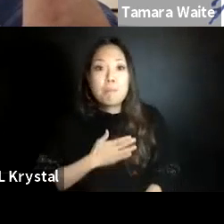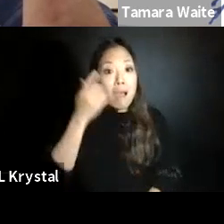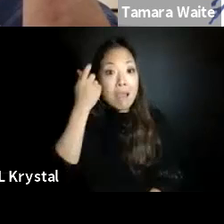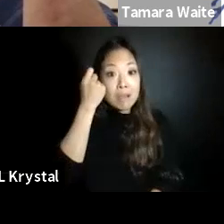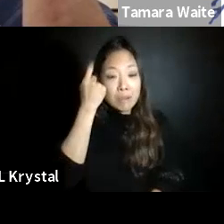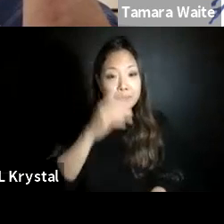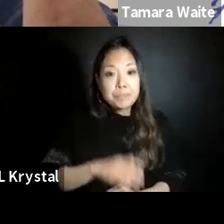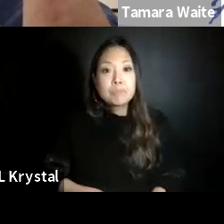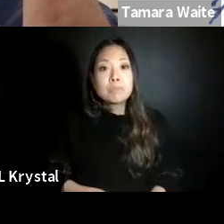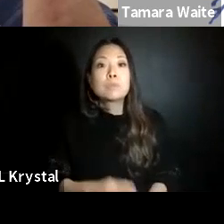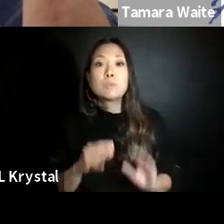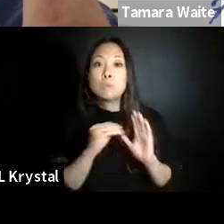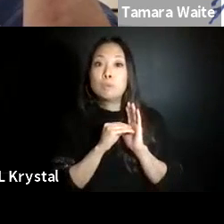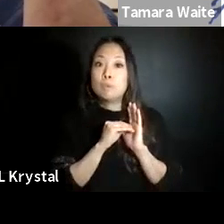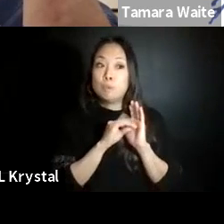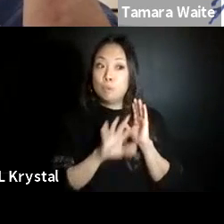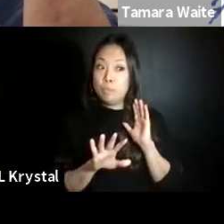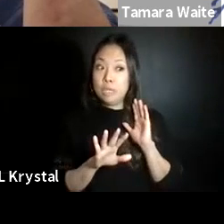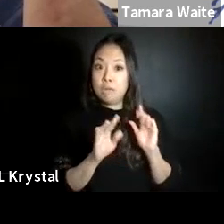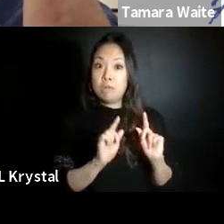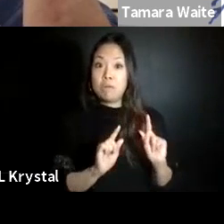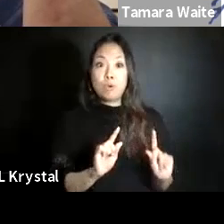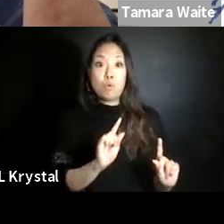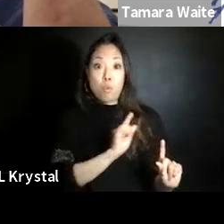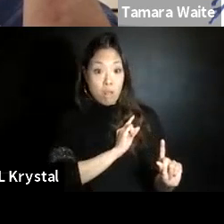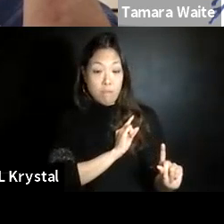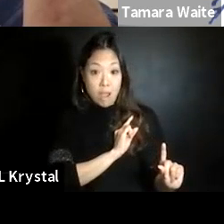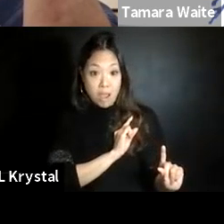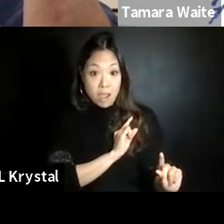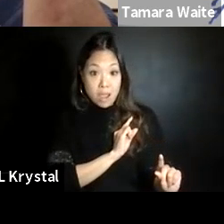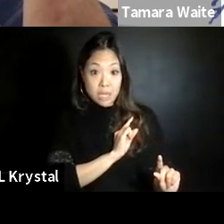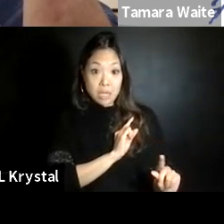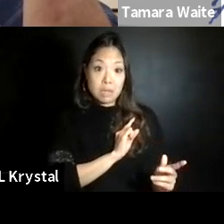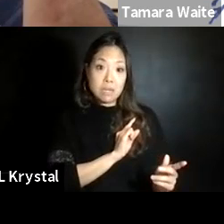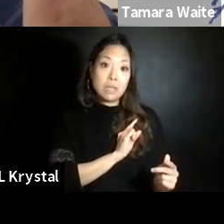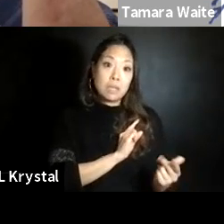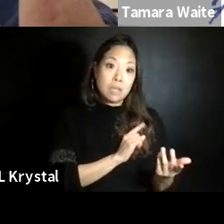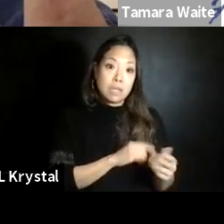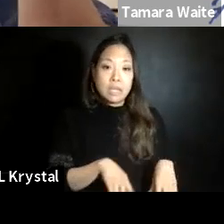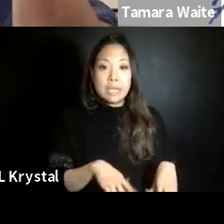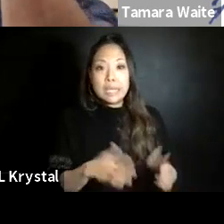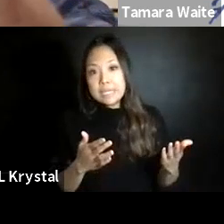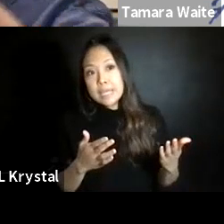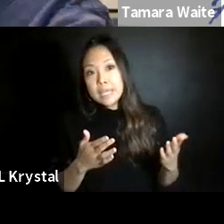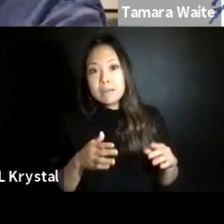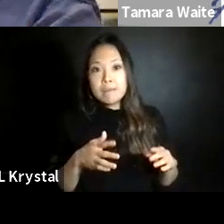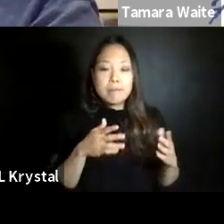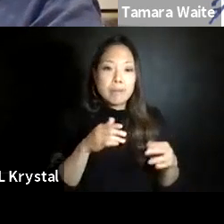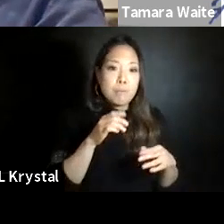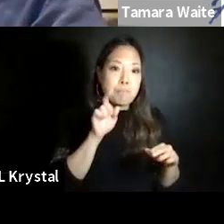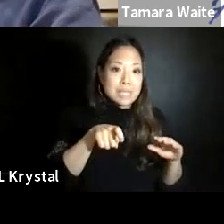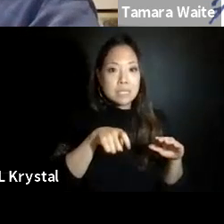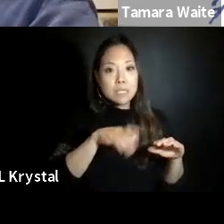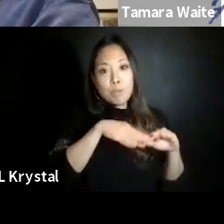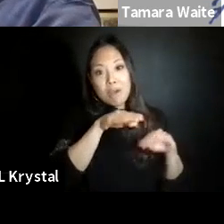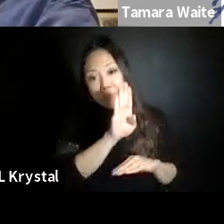students are qualified, whether that is a cutoff of a B or better, or it is by some ranking.